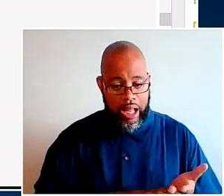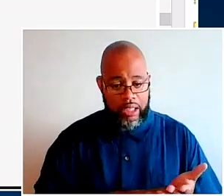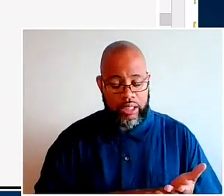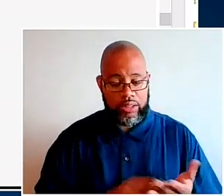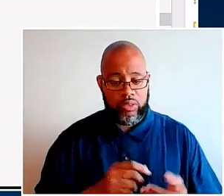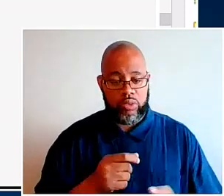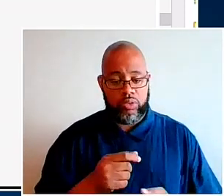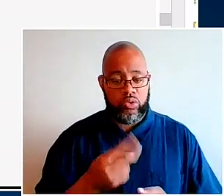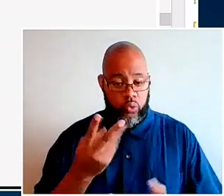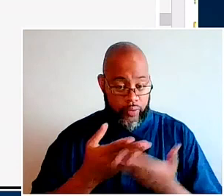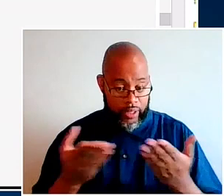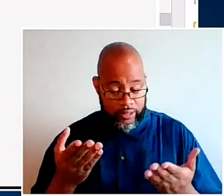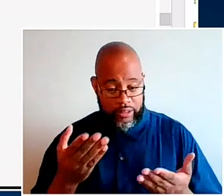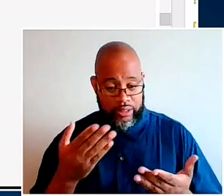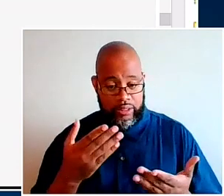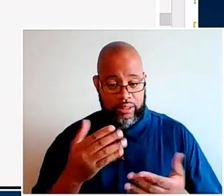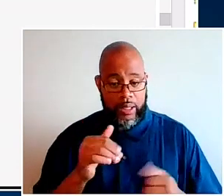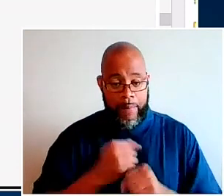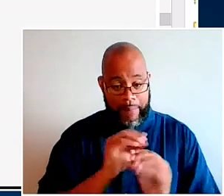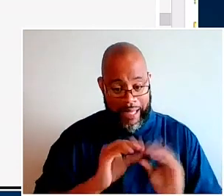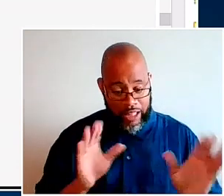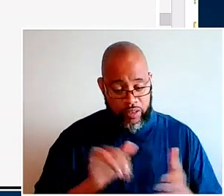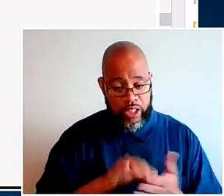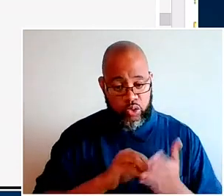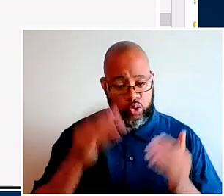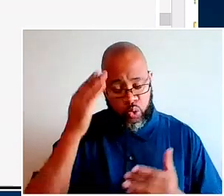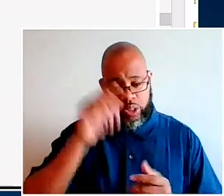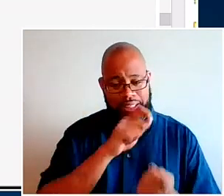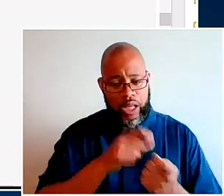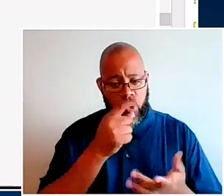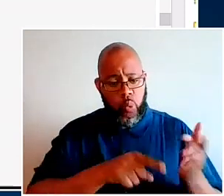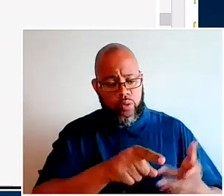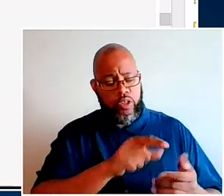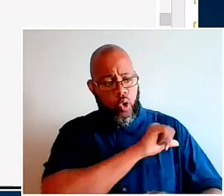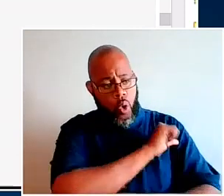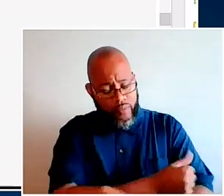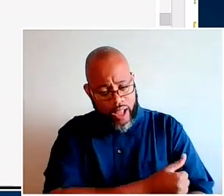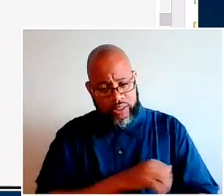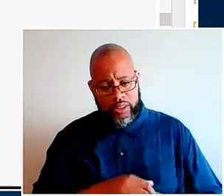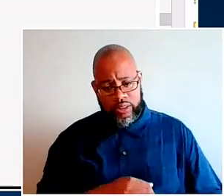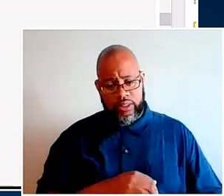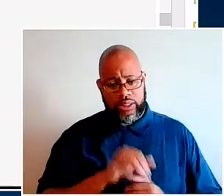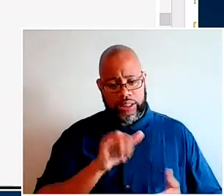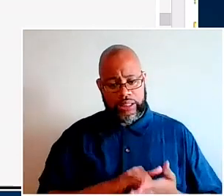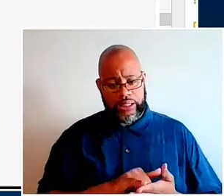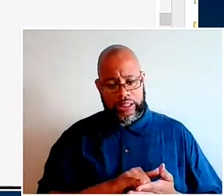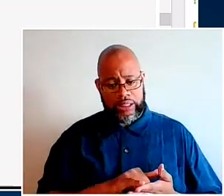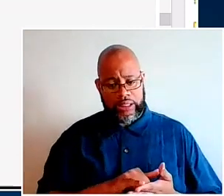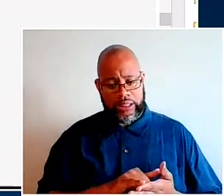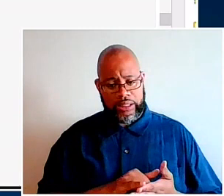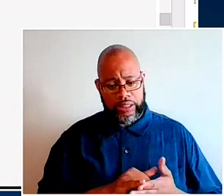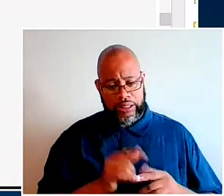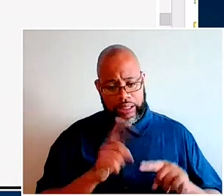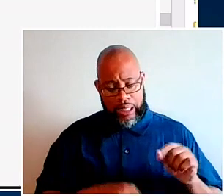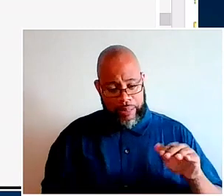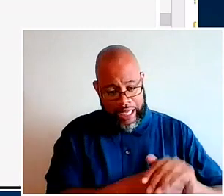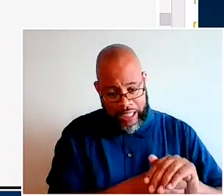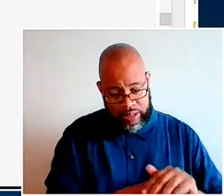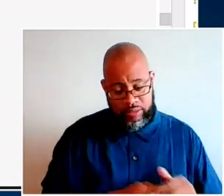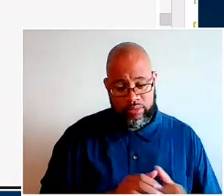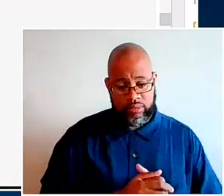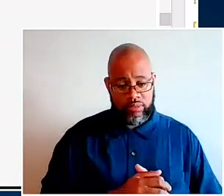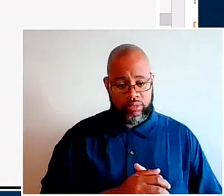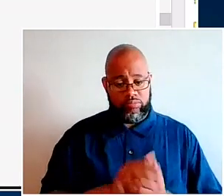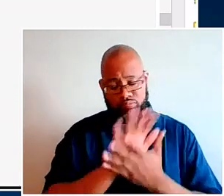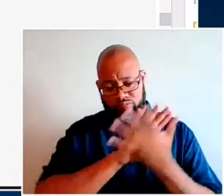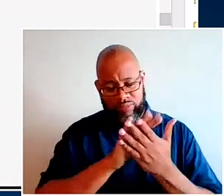Two of the things here, make them clear so the students know exactly what it is they're authorizing, so that cannot be hidden or obfuscated in